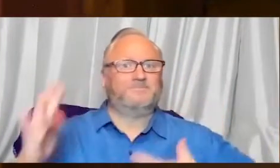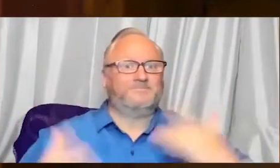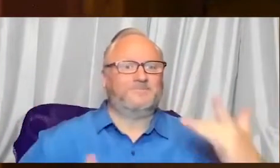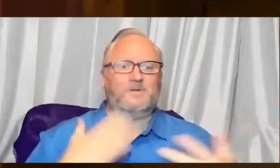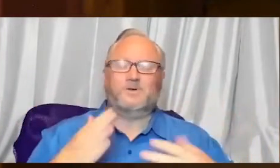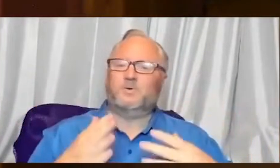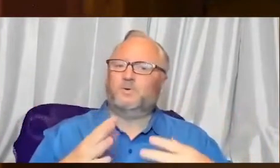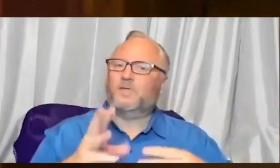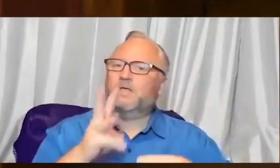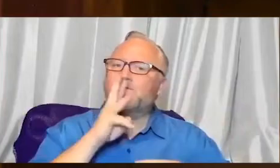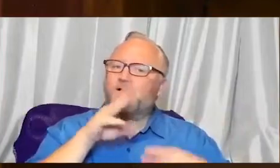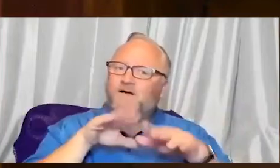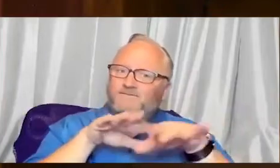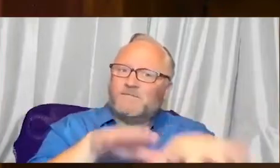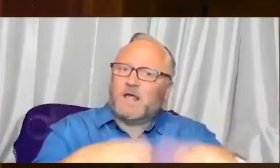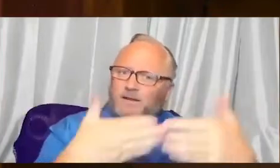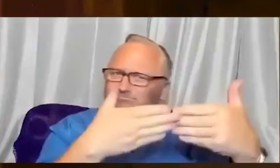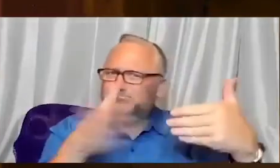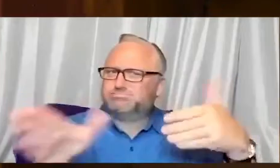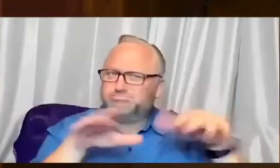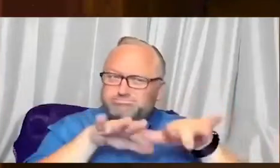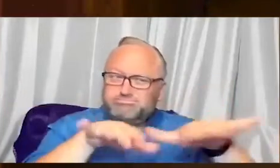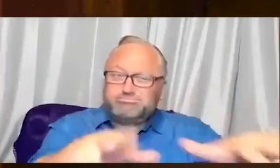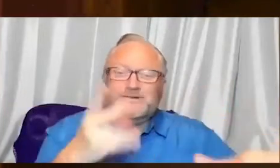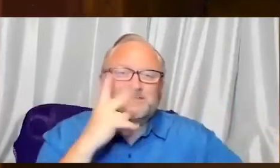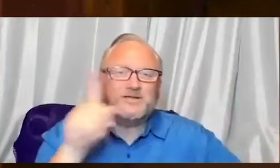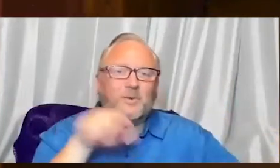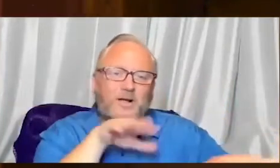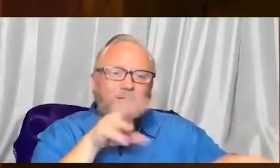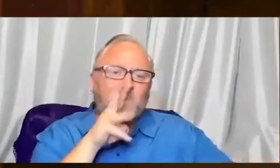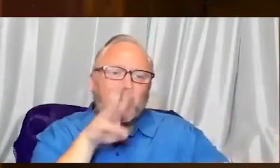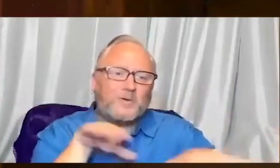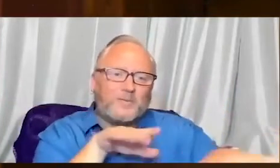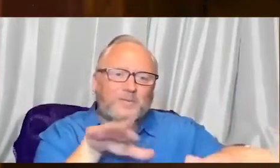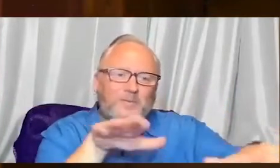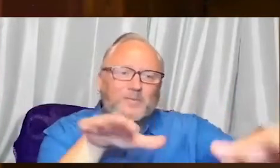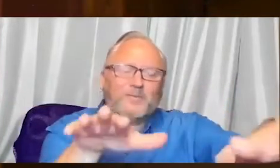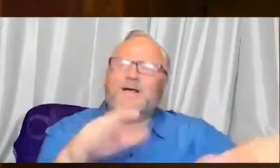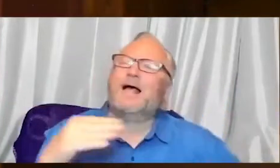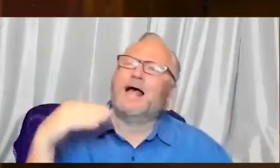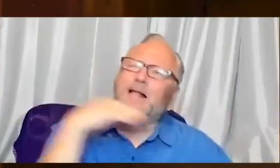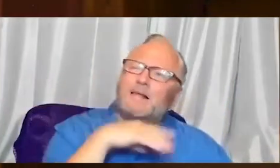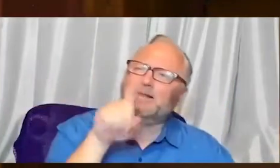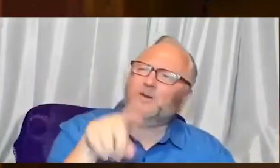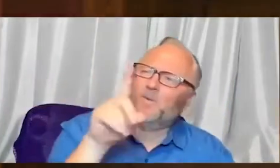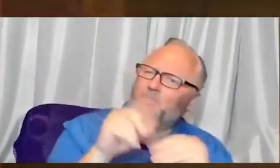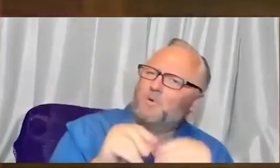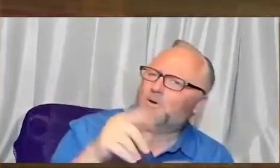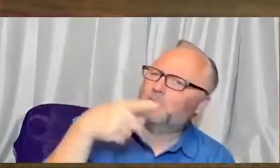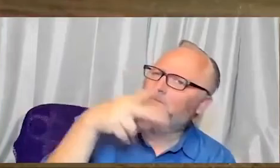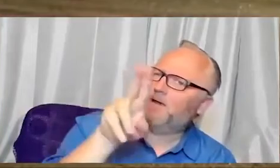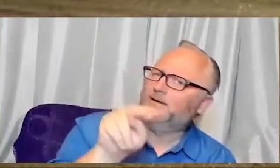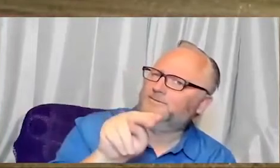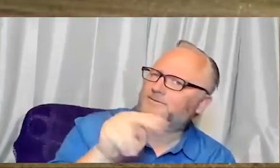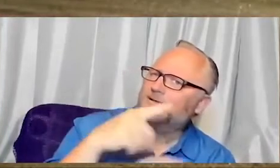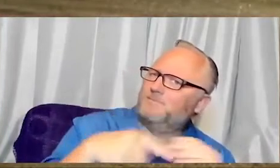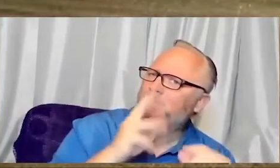on and see where it flows. I lied, I had to do one more.